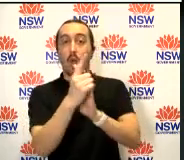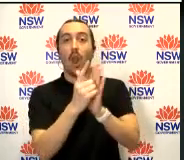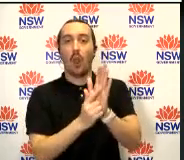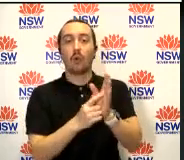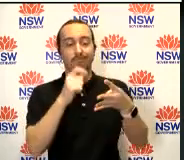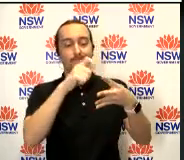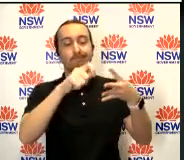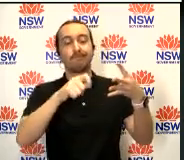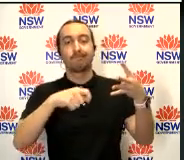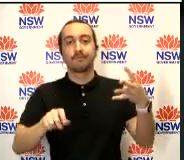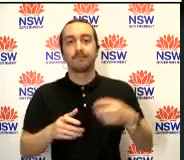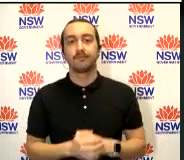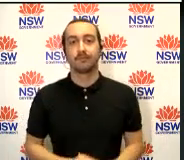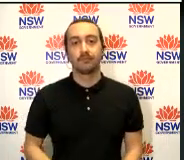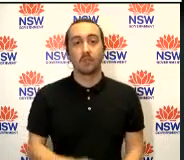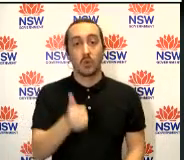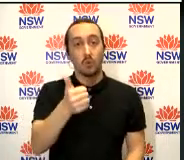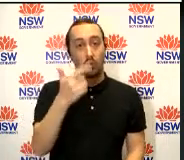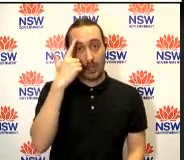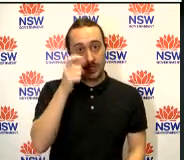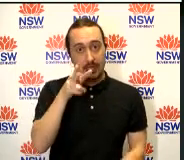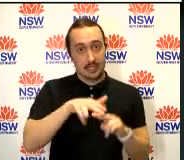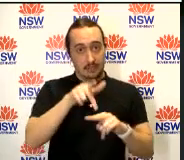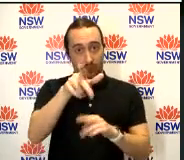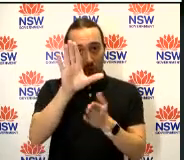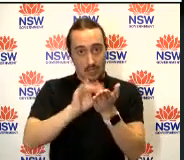to download this checklist.